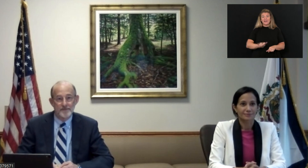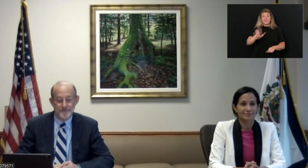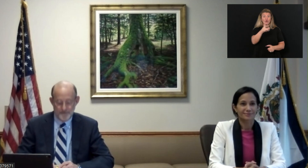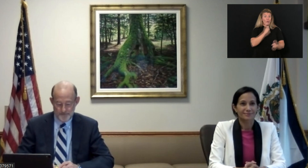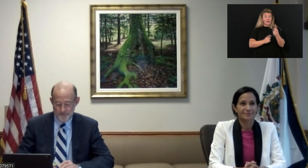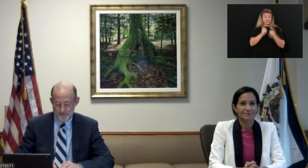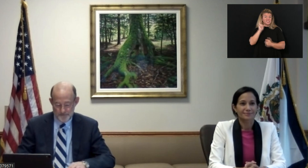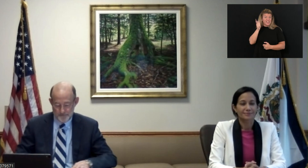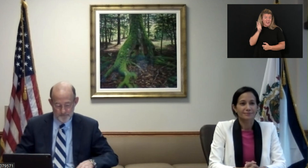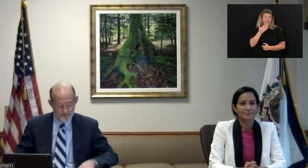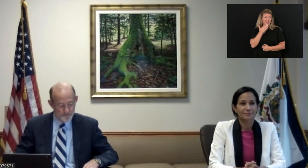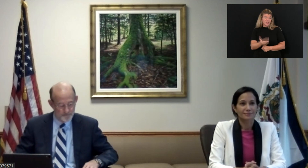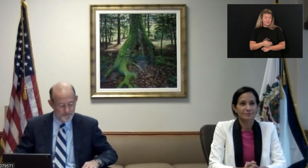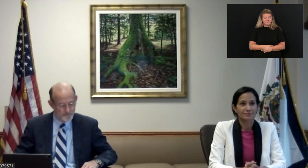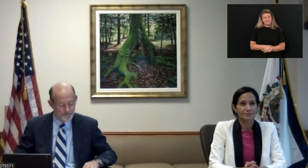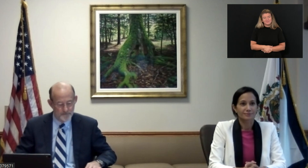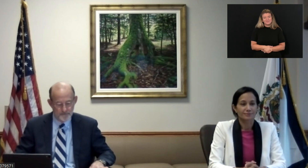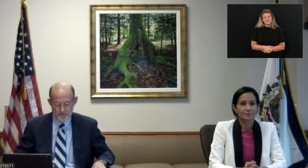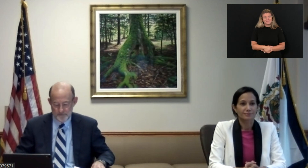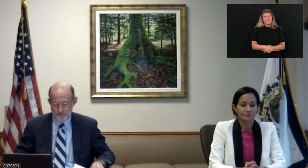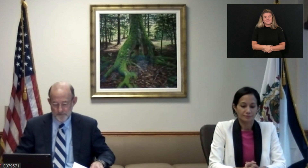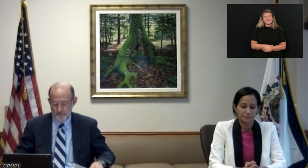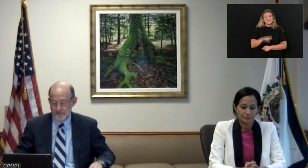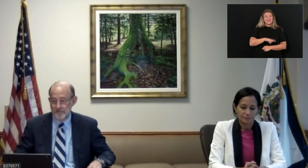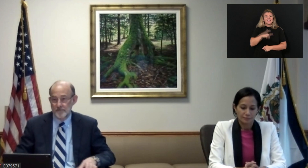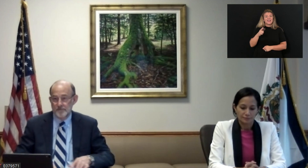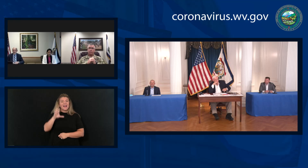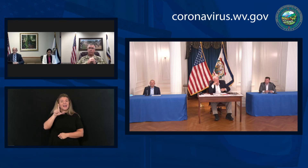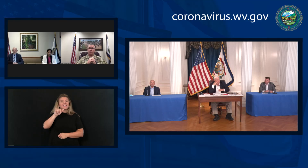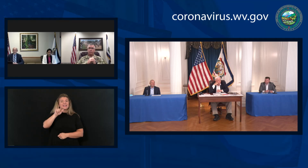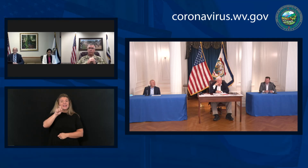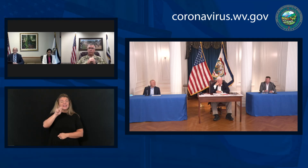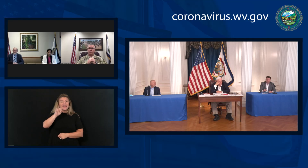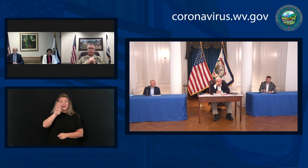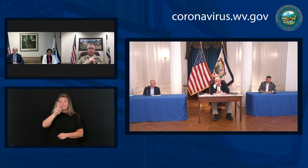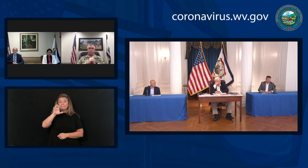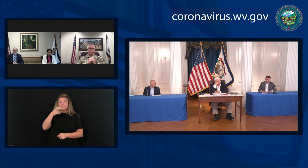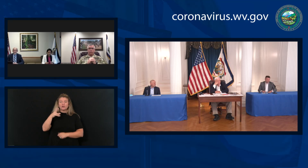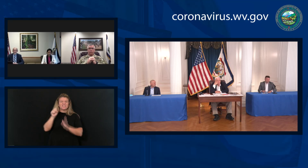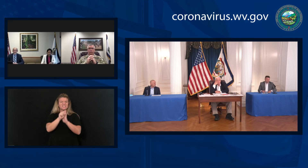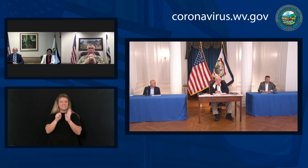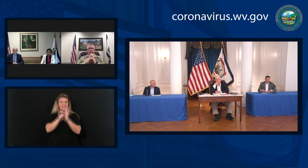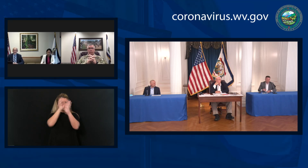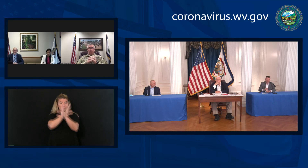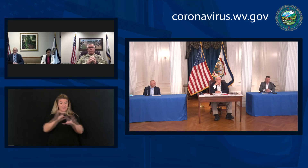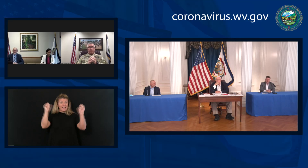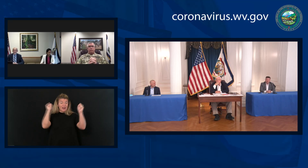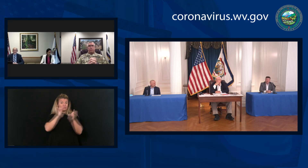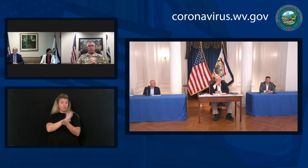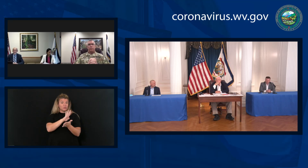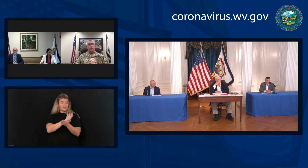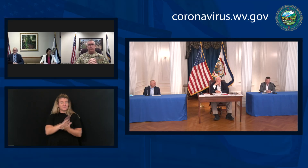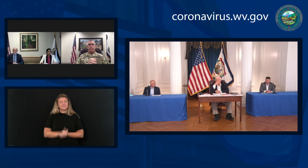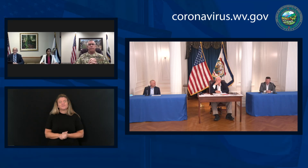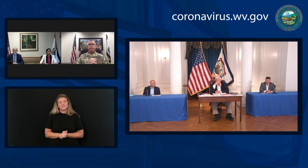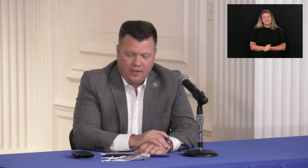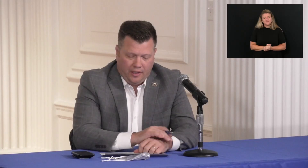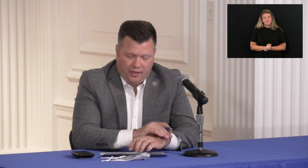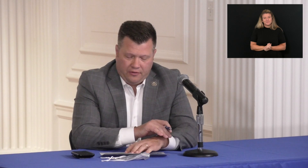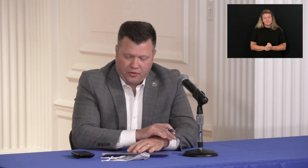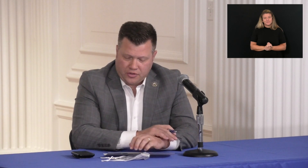Thank you. All right, thank you both. Next, we'll go to Clayton Birch, our State Superintendent of Schools. Well, good day.